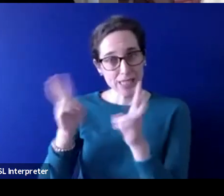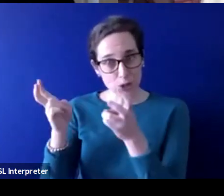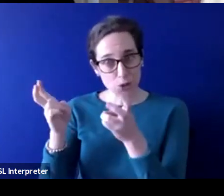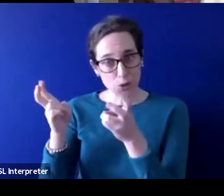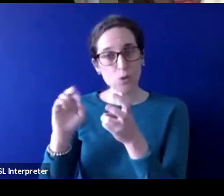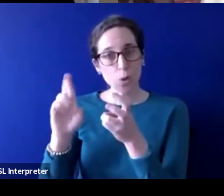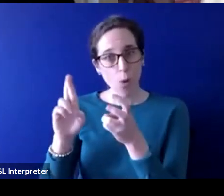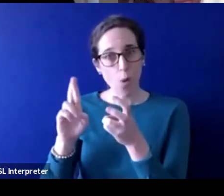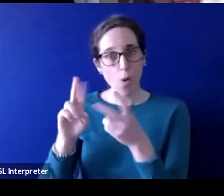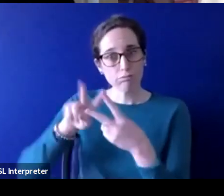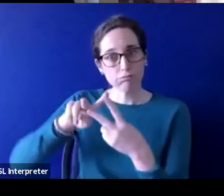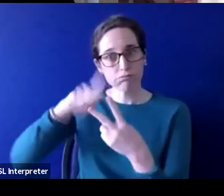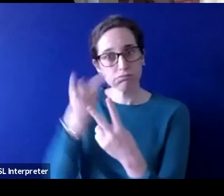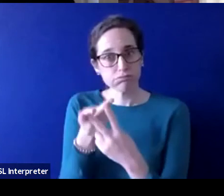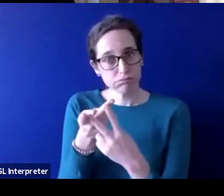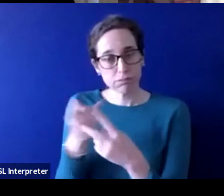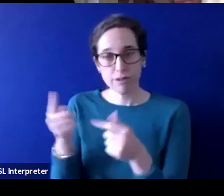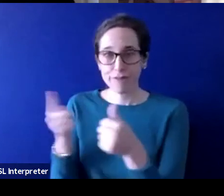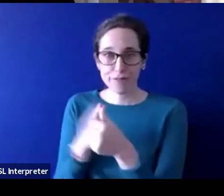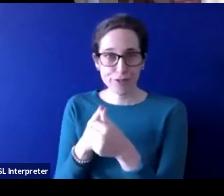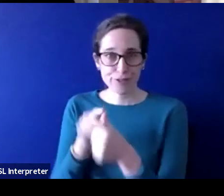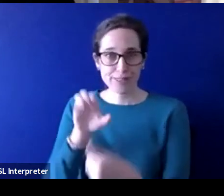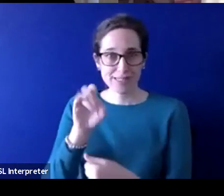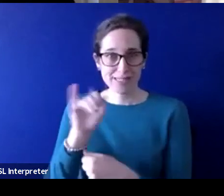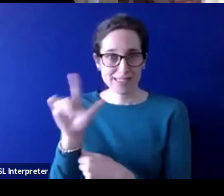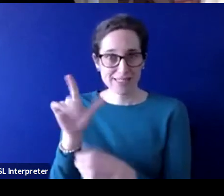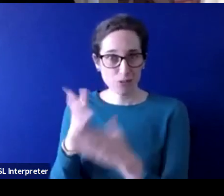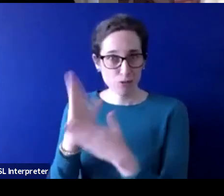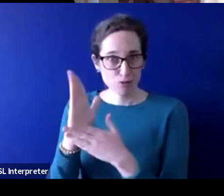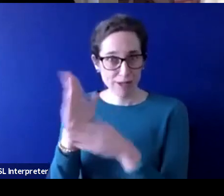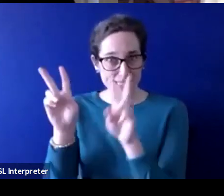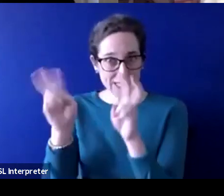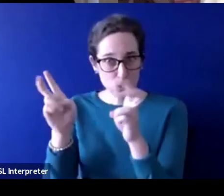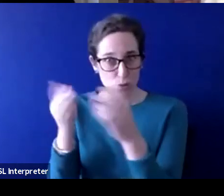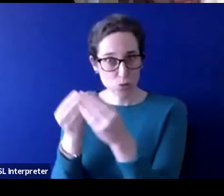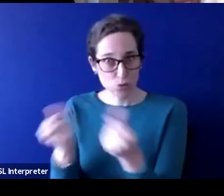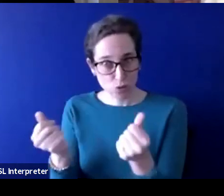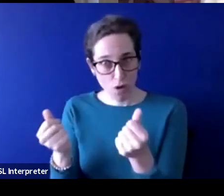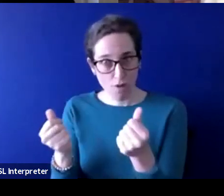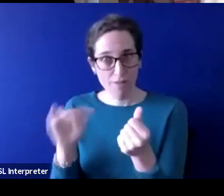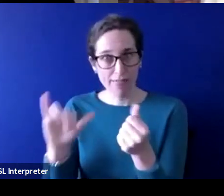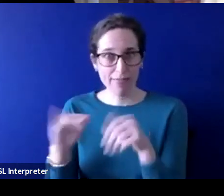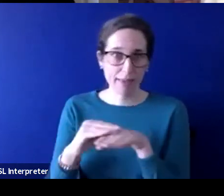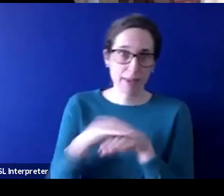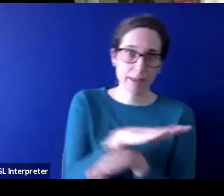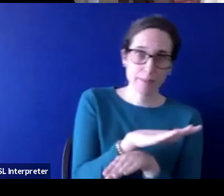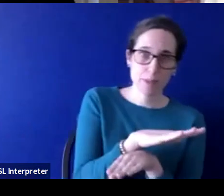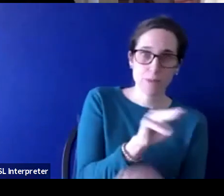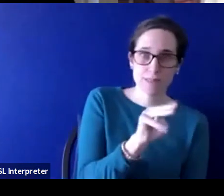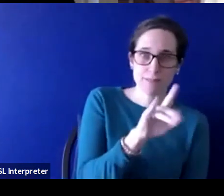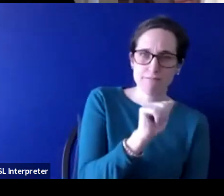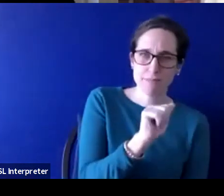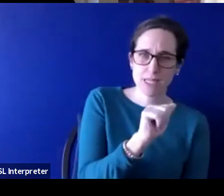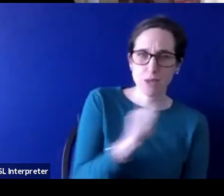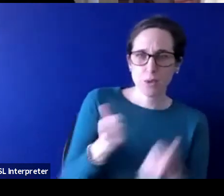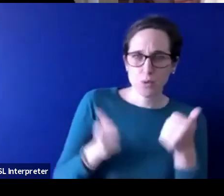solve social and civil rights issues first and then the media will reflect that? Or should we try and tackle the media to help solve